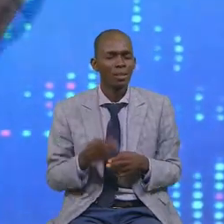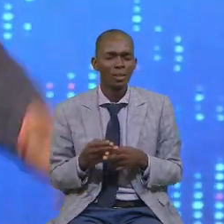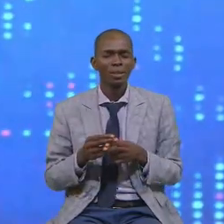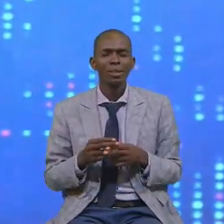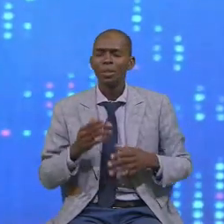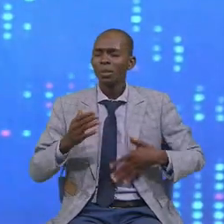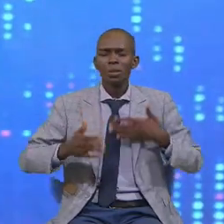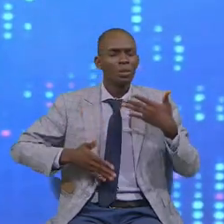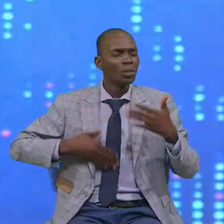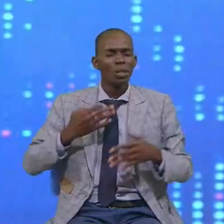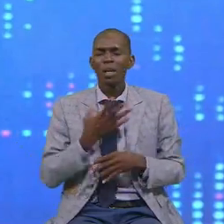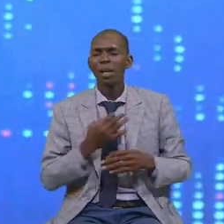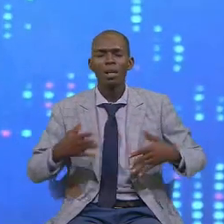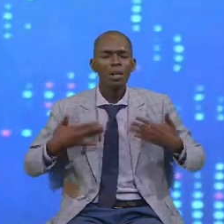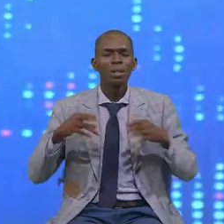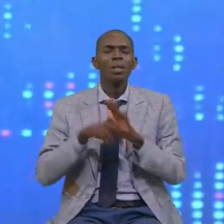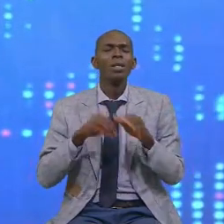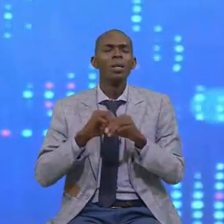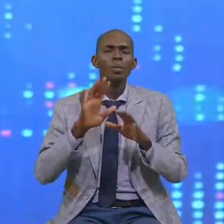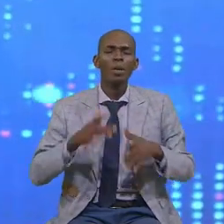Joy and happiness in your life.